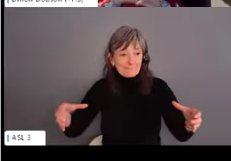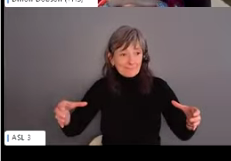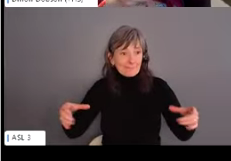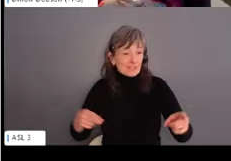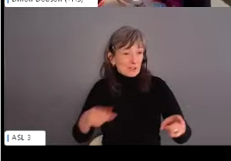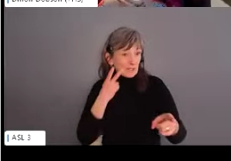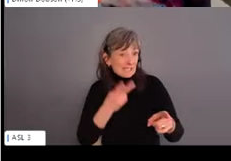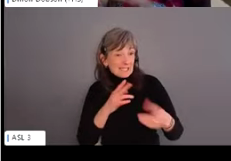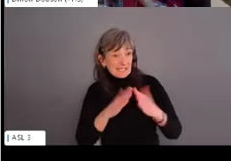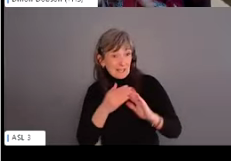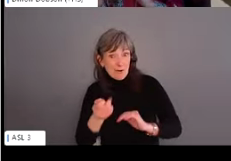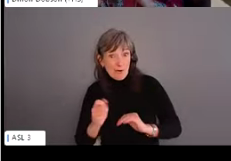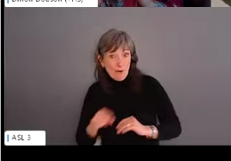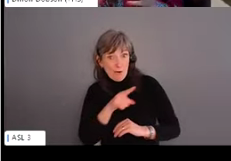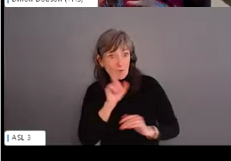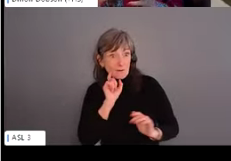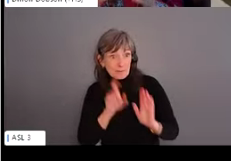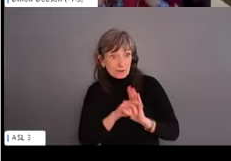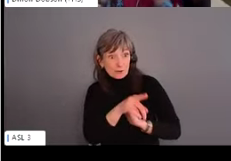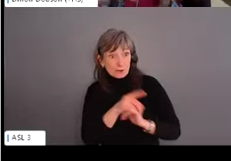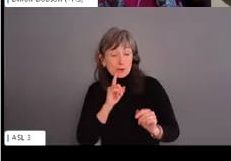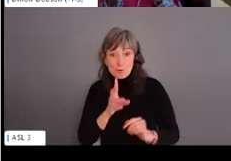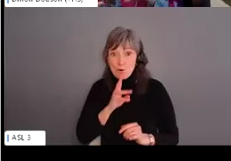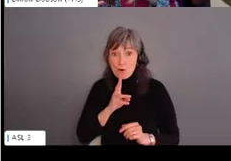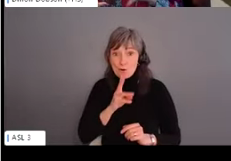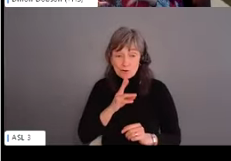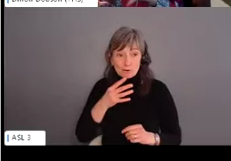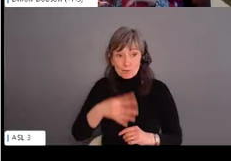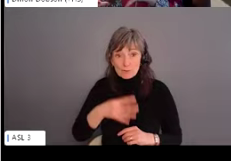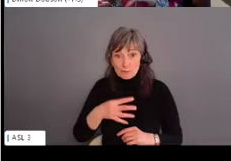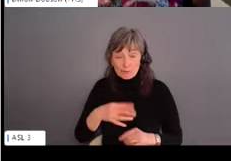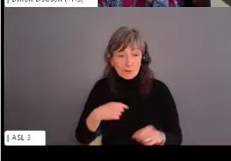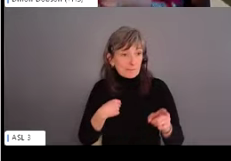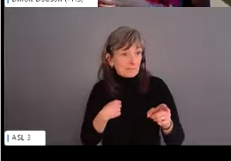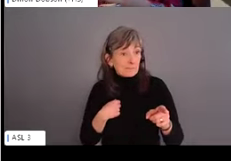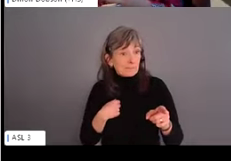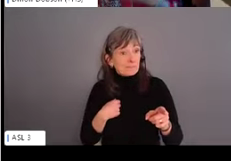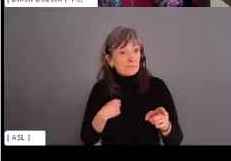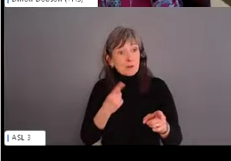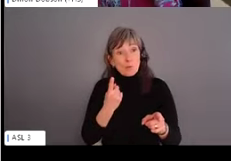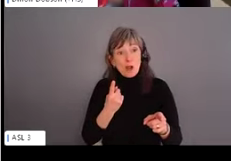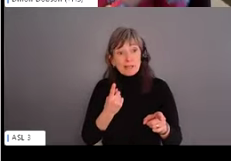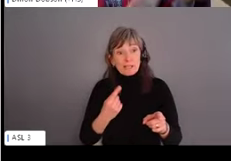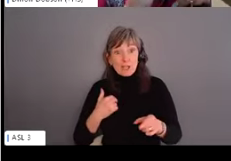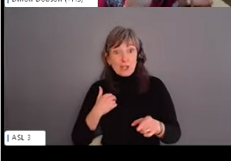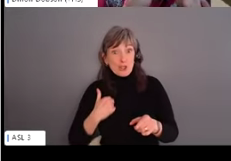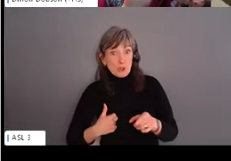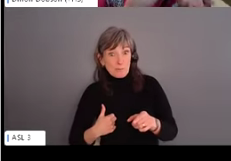Hall, that gentleman at a water fountain. And you'll see on one side there is a human water fountain, and on the other side that's a